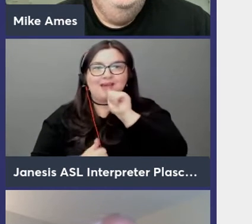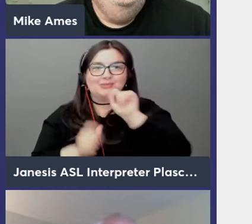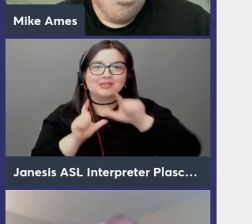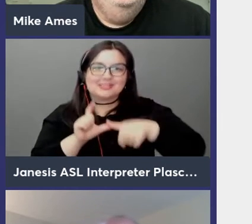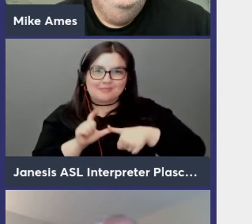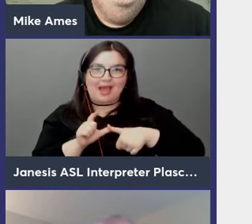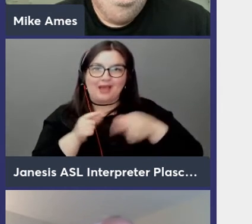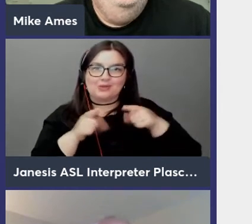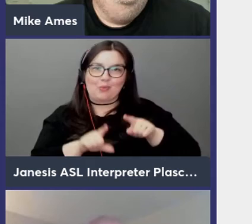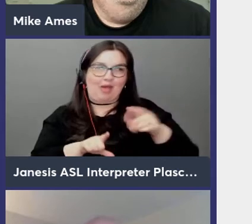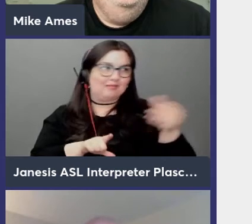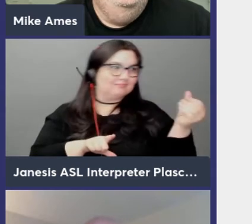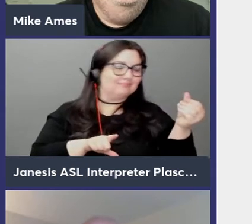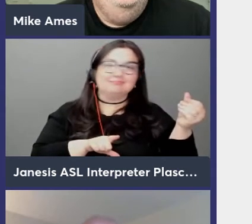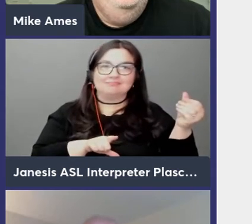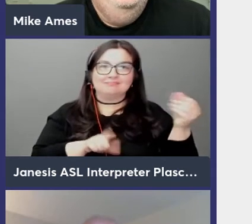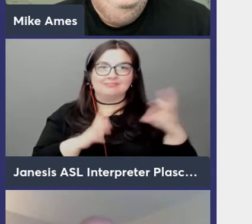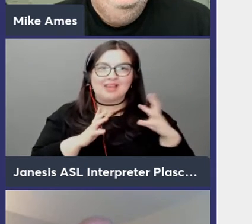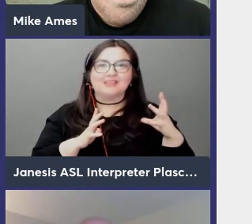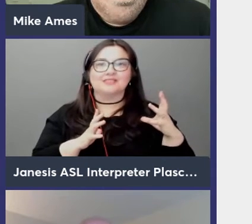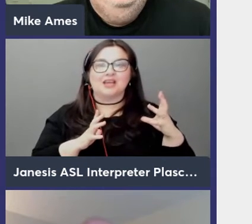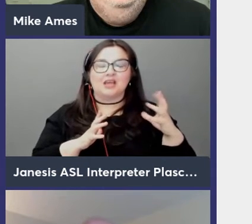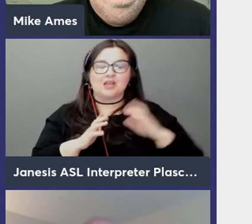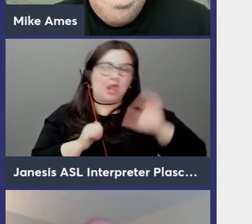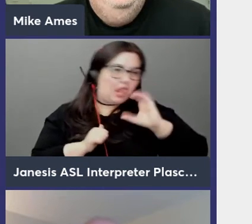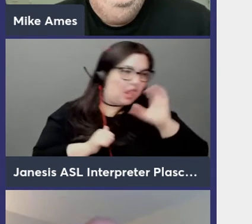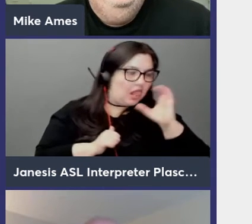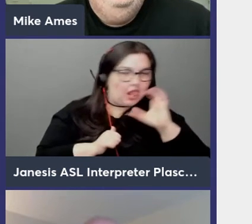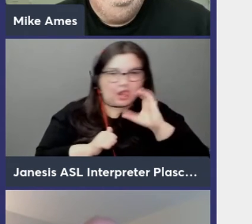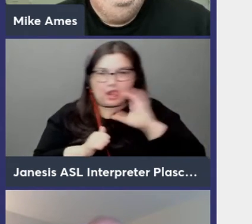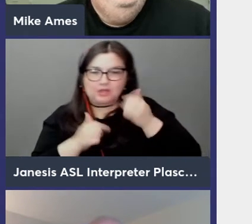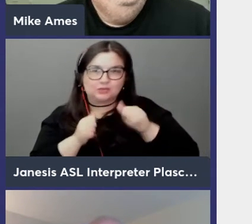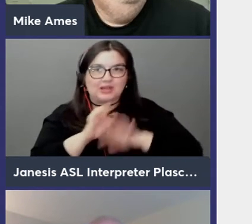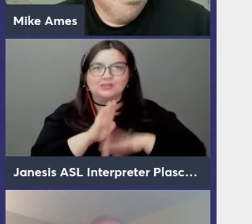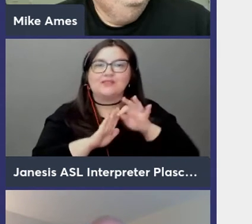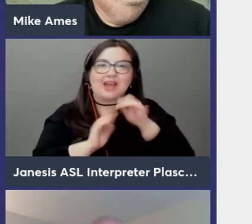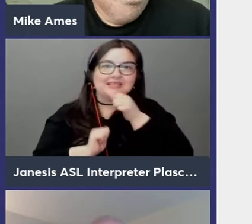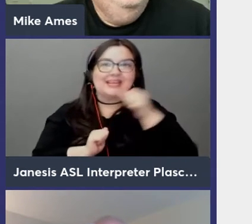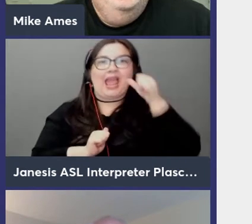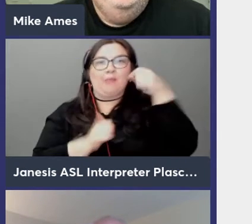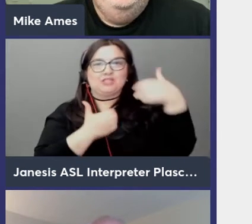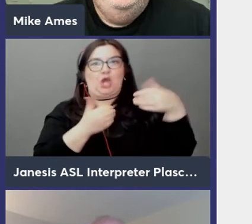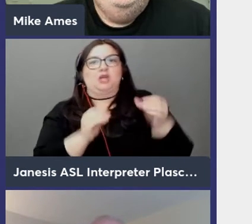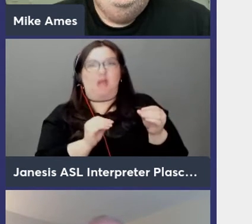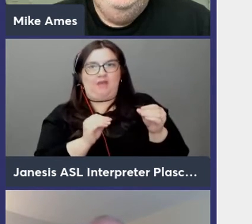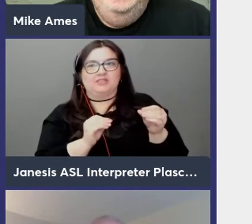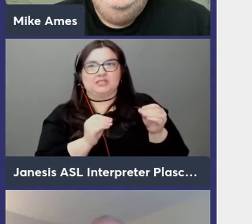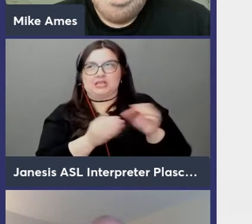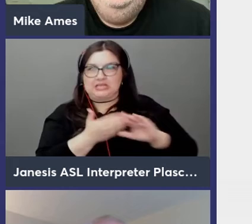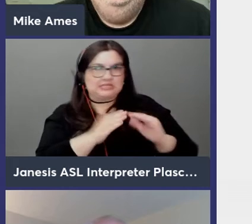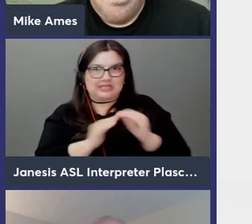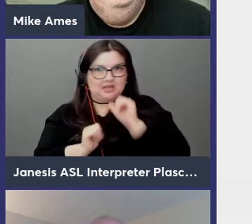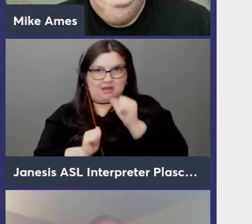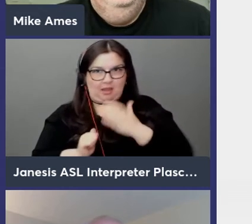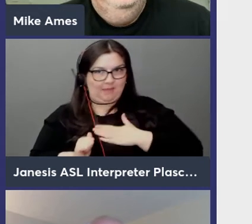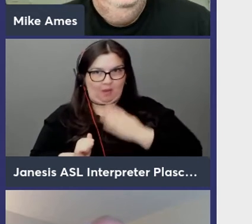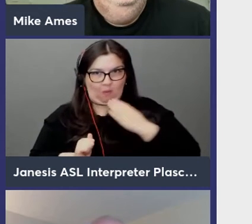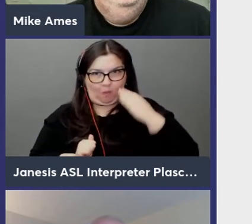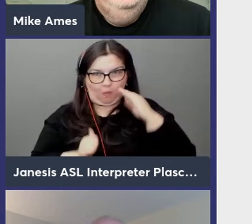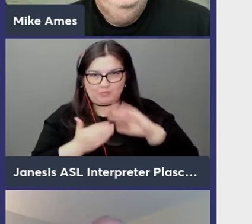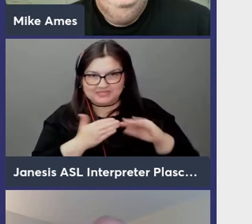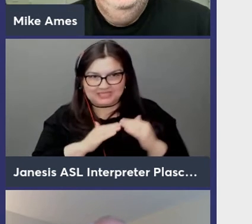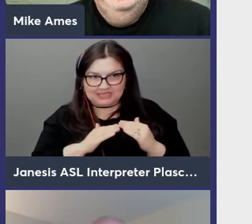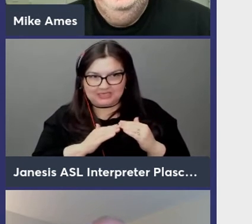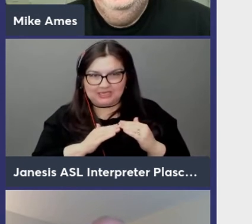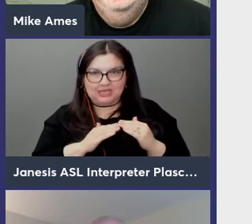and I hadn't responded to the things. I had to go and find, an Amazon office in a city that was not my home city. And